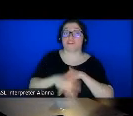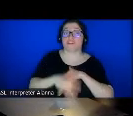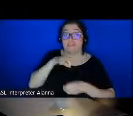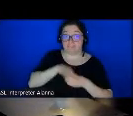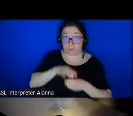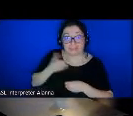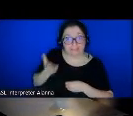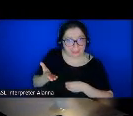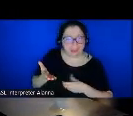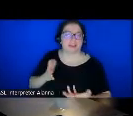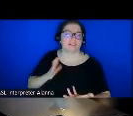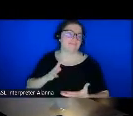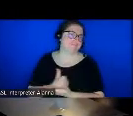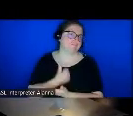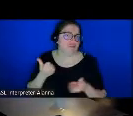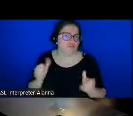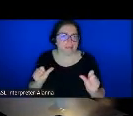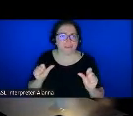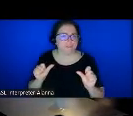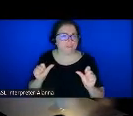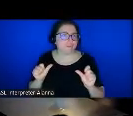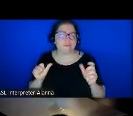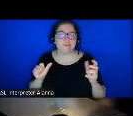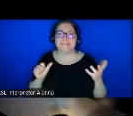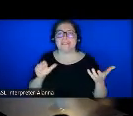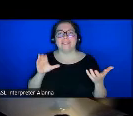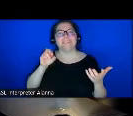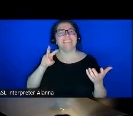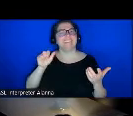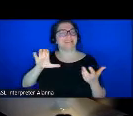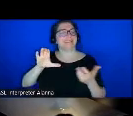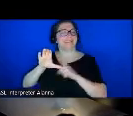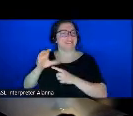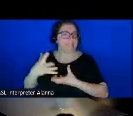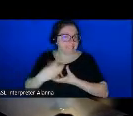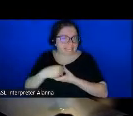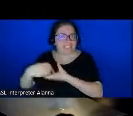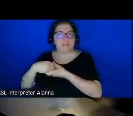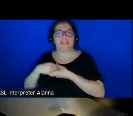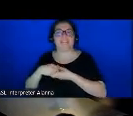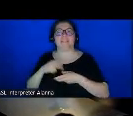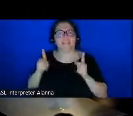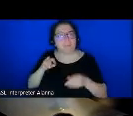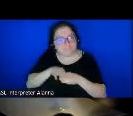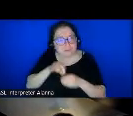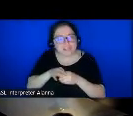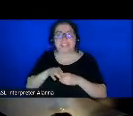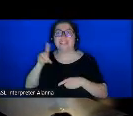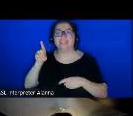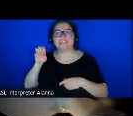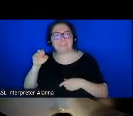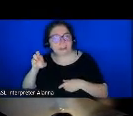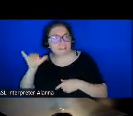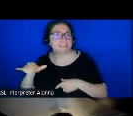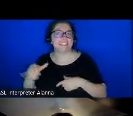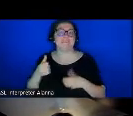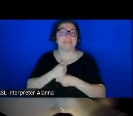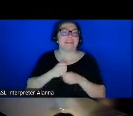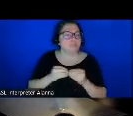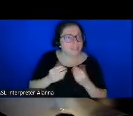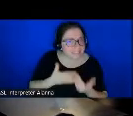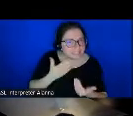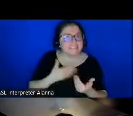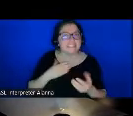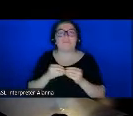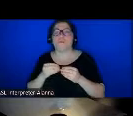take advantage of things and you know really celebrate civic engagement and celebrate democracy in our community make it easy for folks make it convenient for folks and